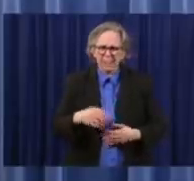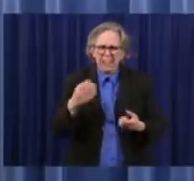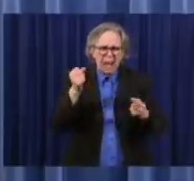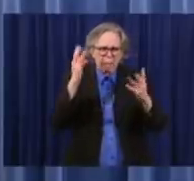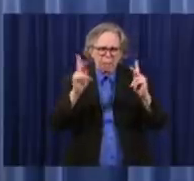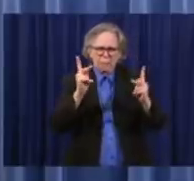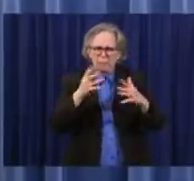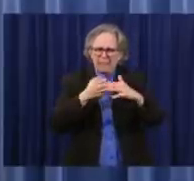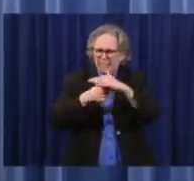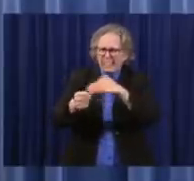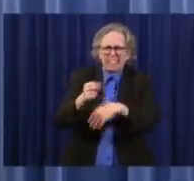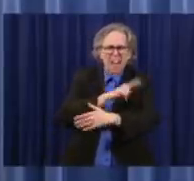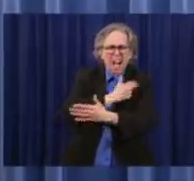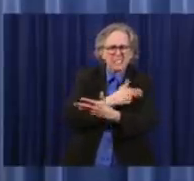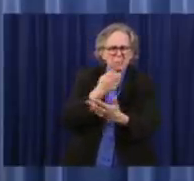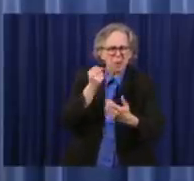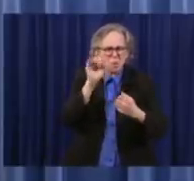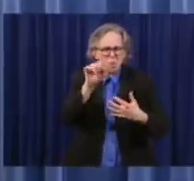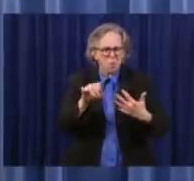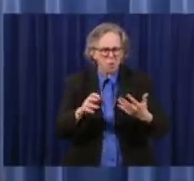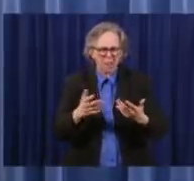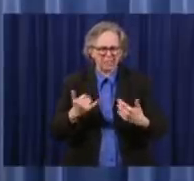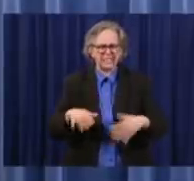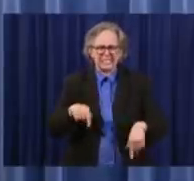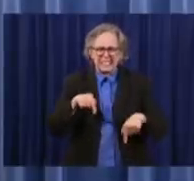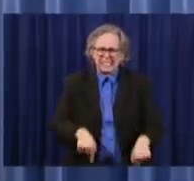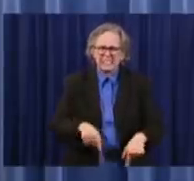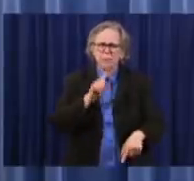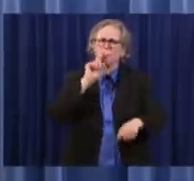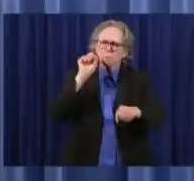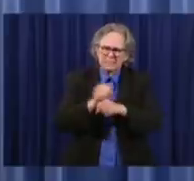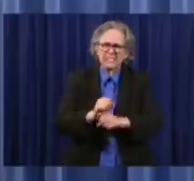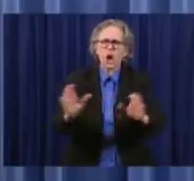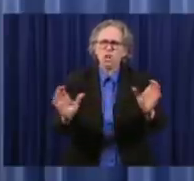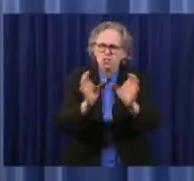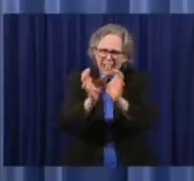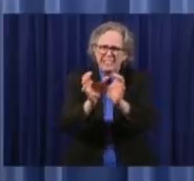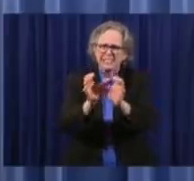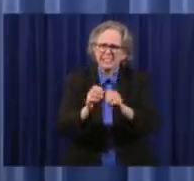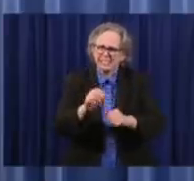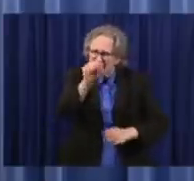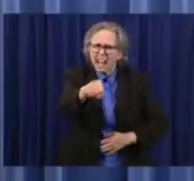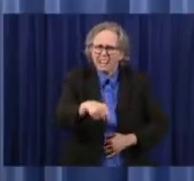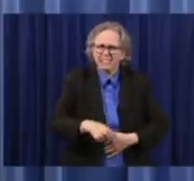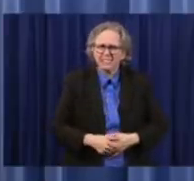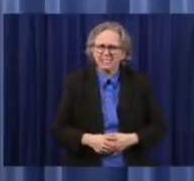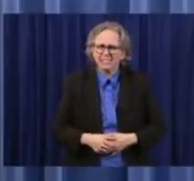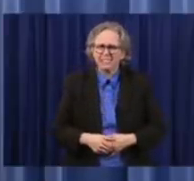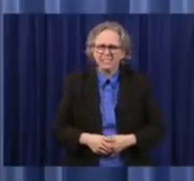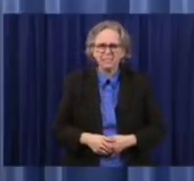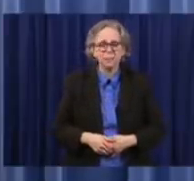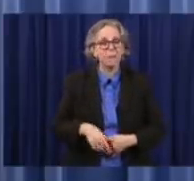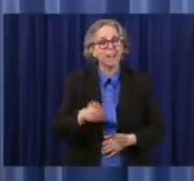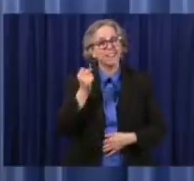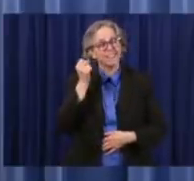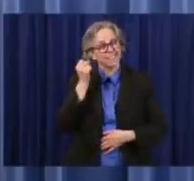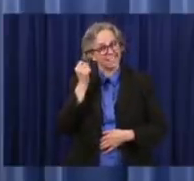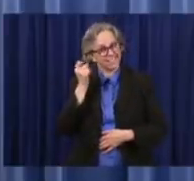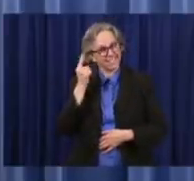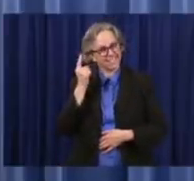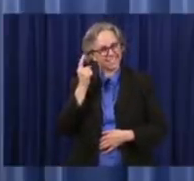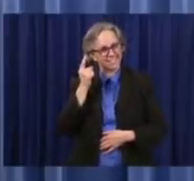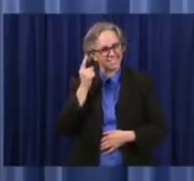hospitalized. So this is certainly a crisis. But we